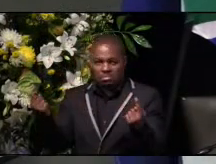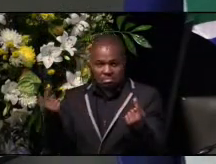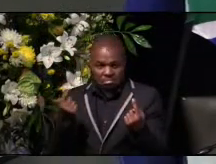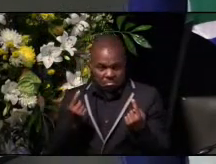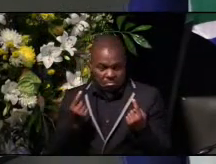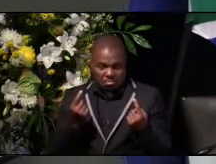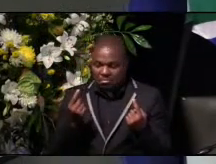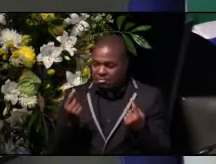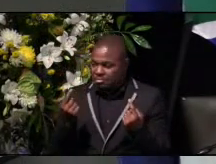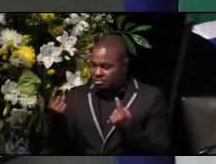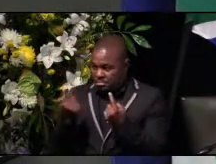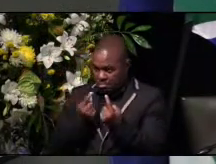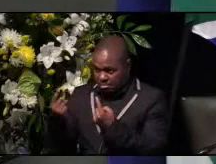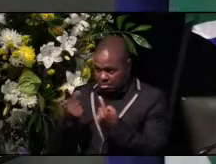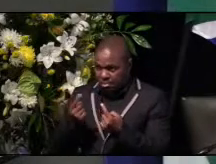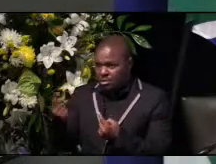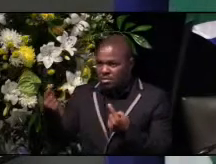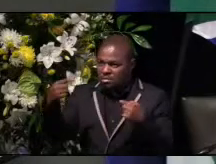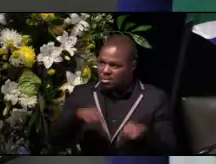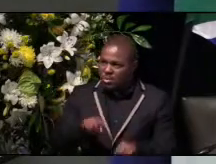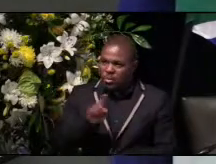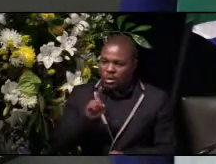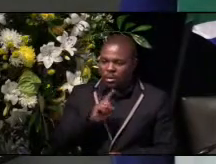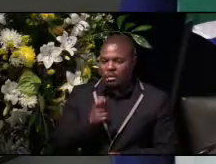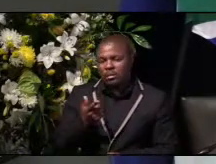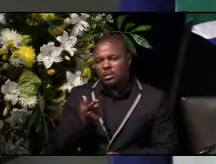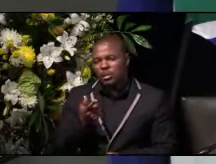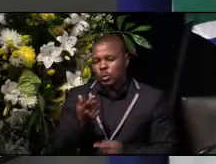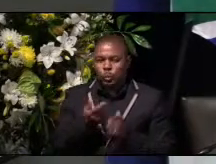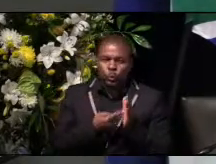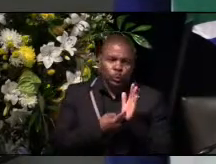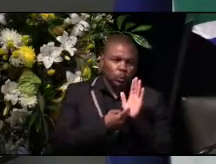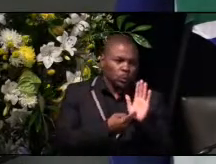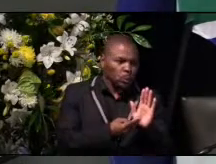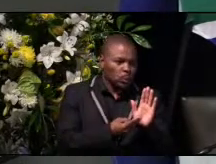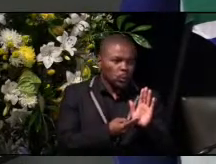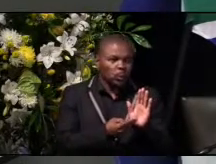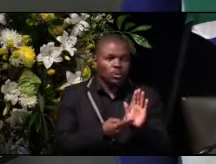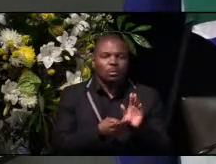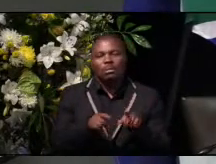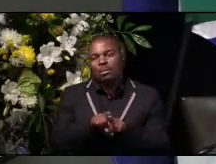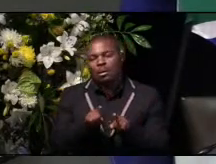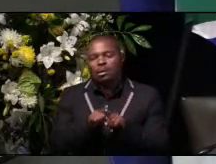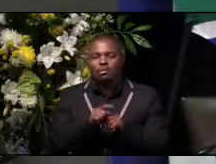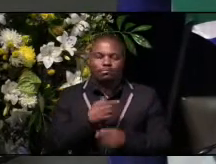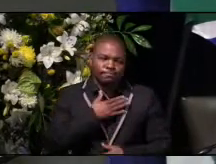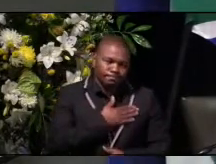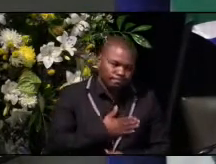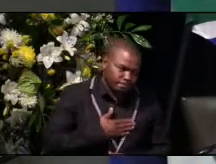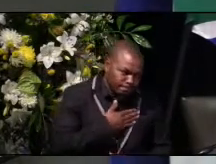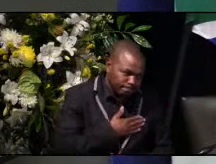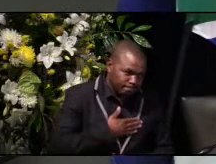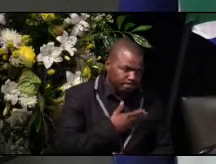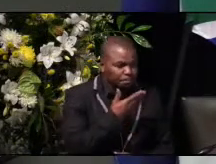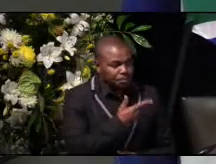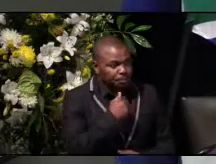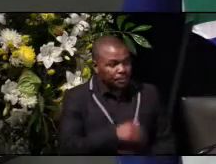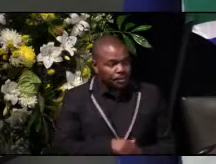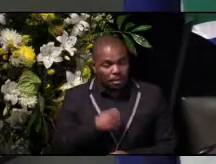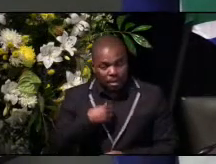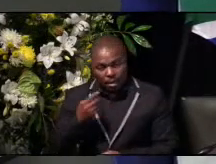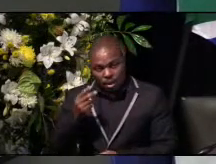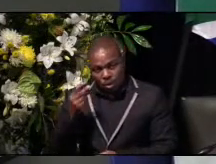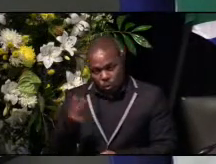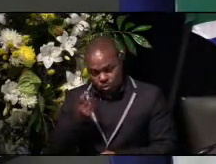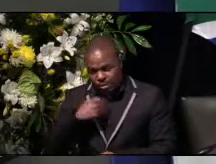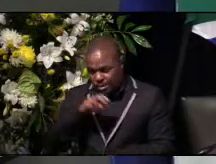just to demonstrate a few I mean a token of appreciation and I think